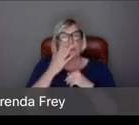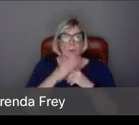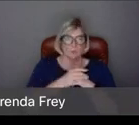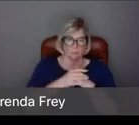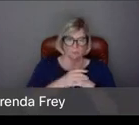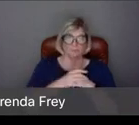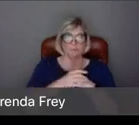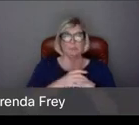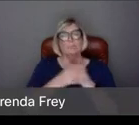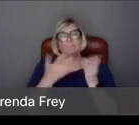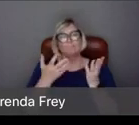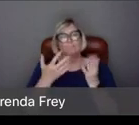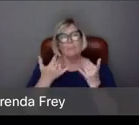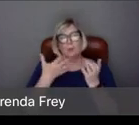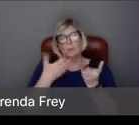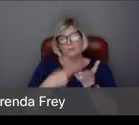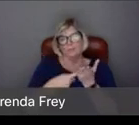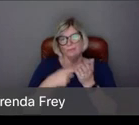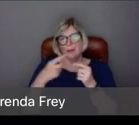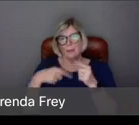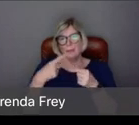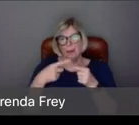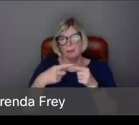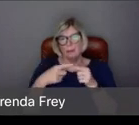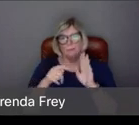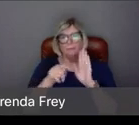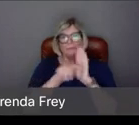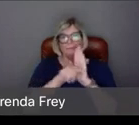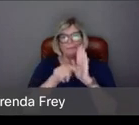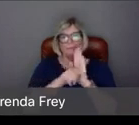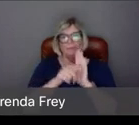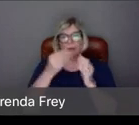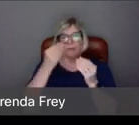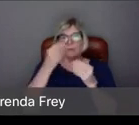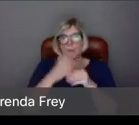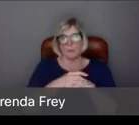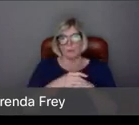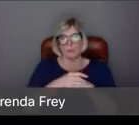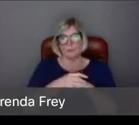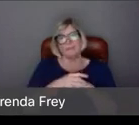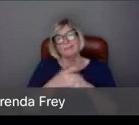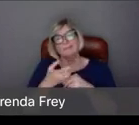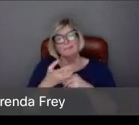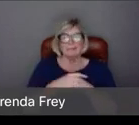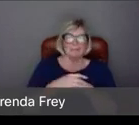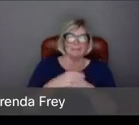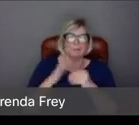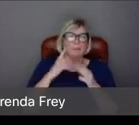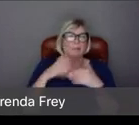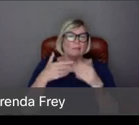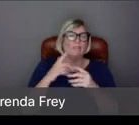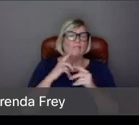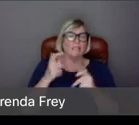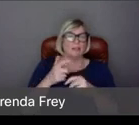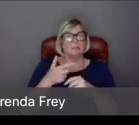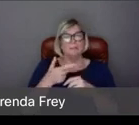All right, so I want to talk a little bit about derogatory information. This is kind of a bummer slide, so we'll move through it kind of quickly.